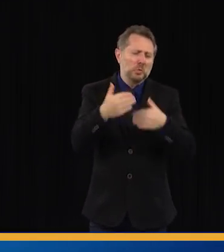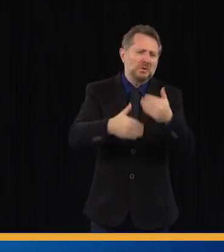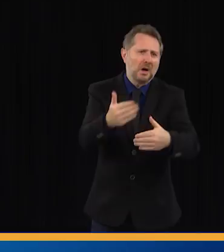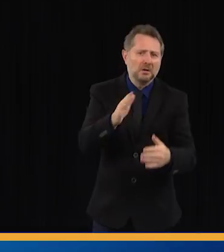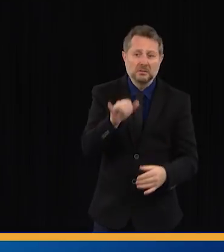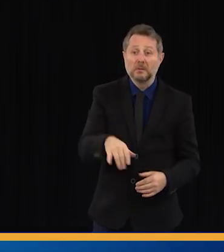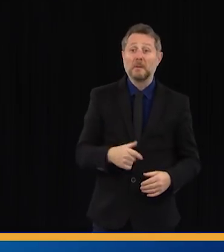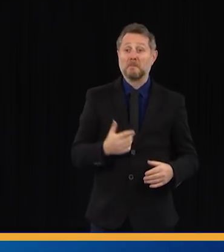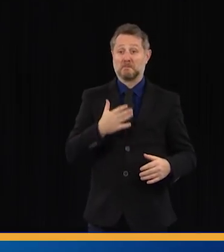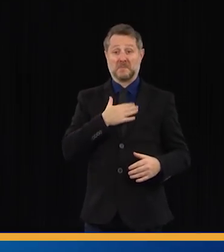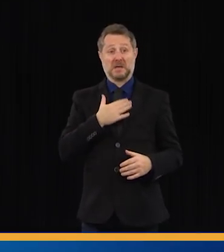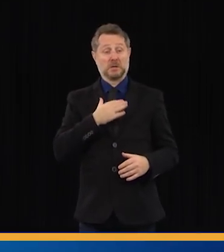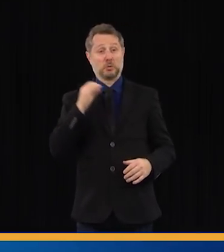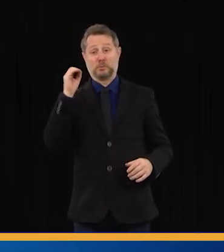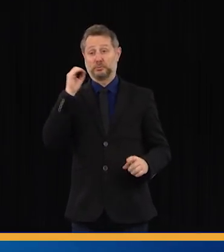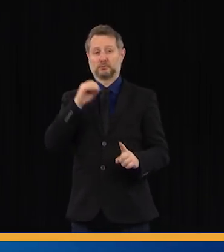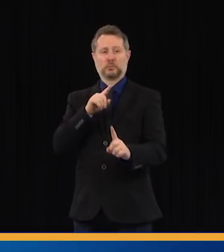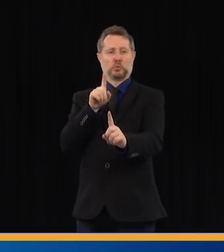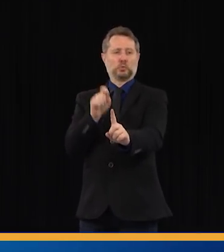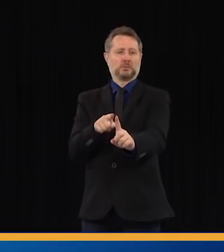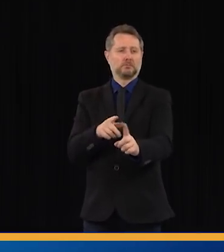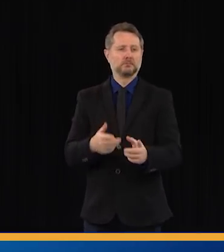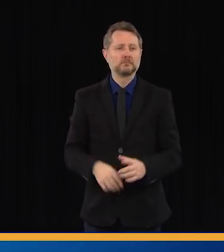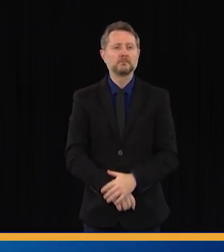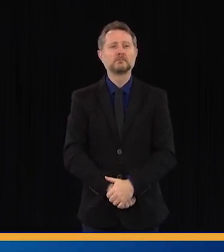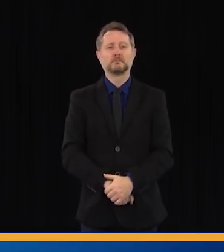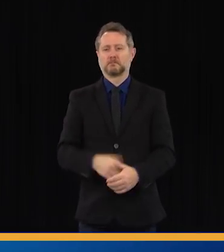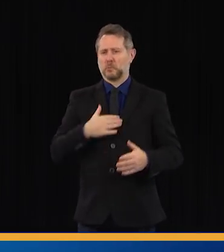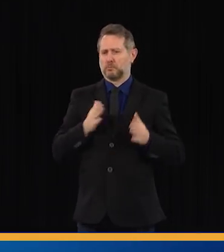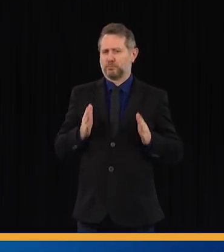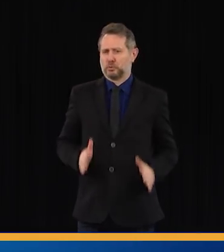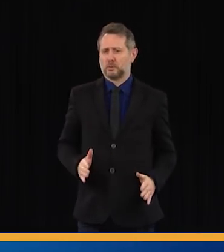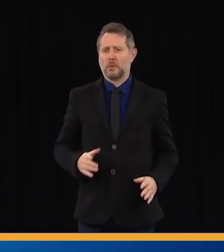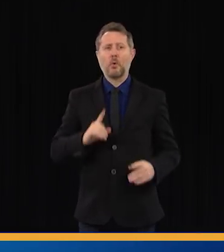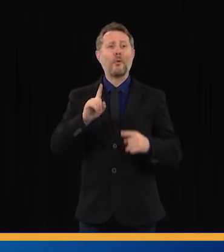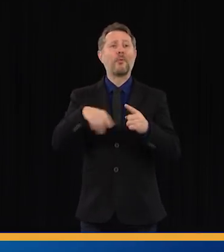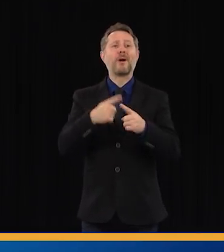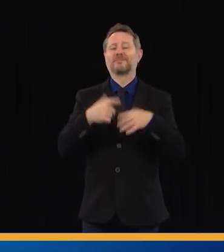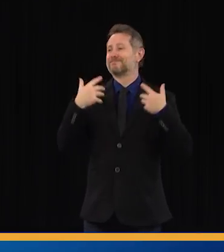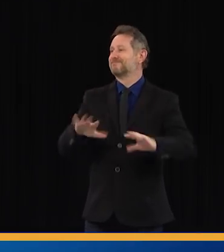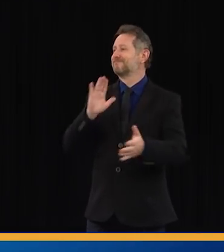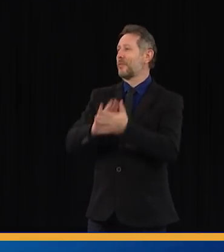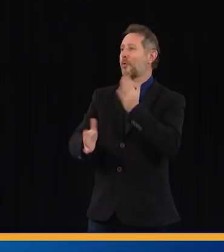point, when is it over? I have this conversation 100 times a day.